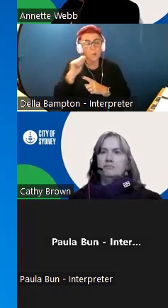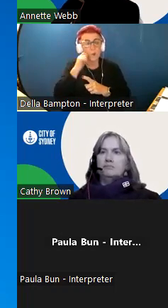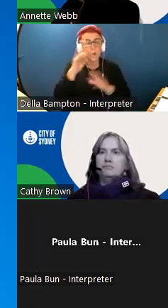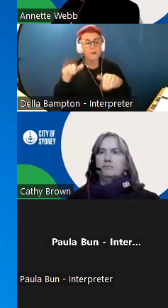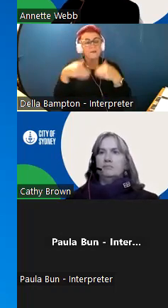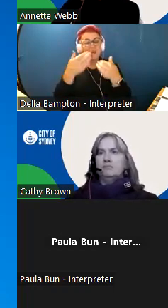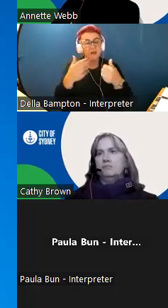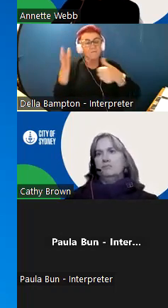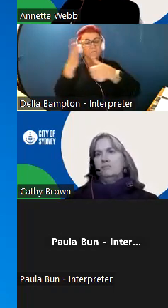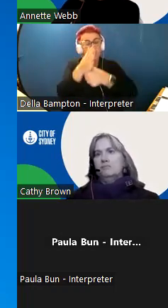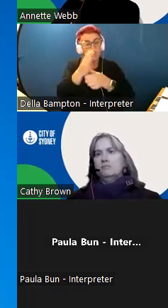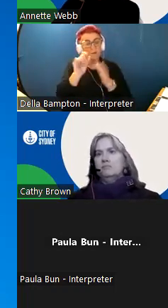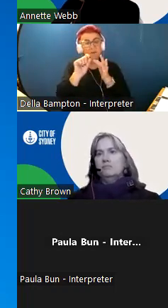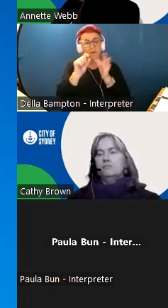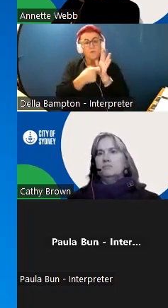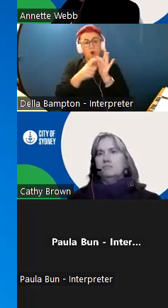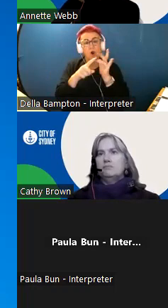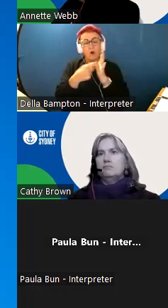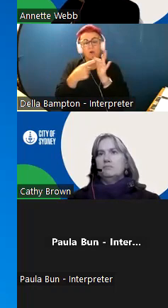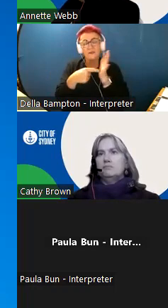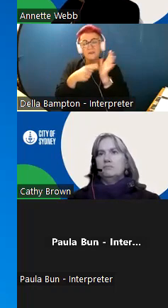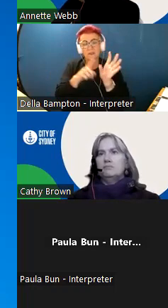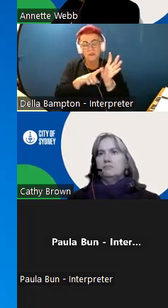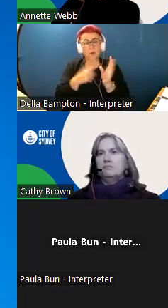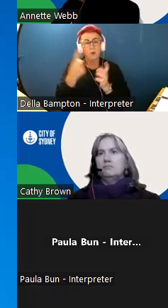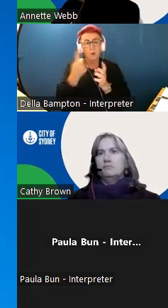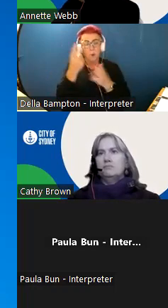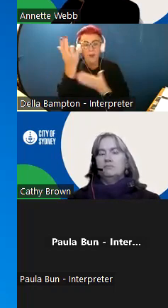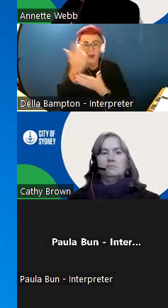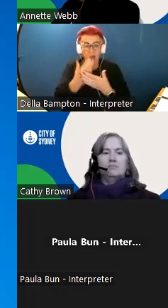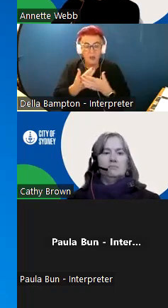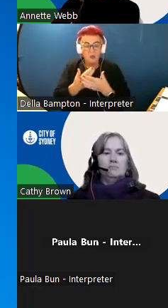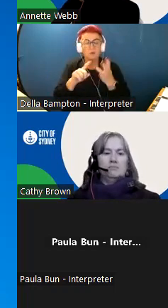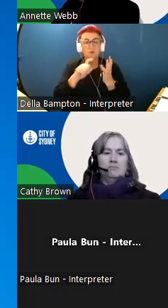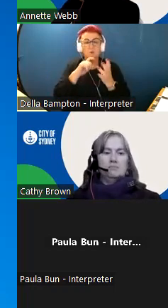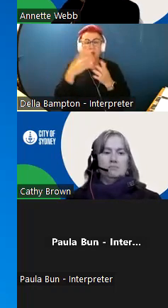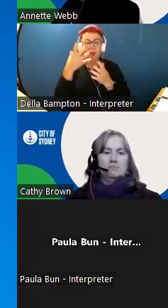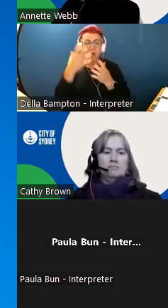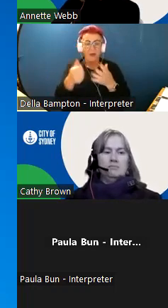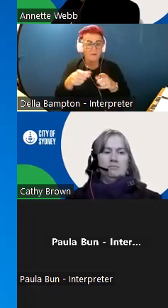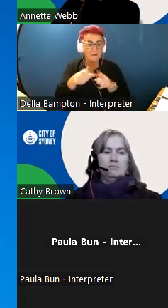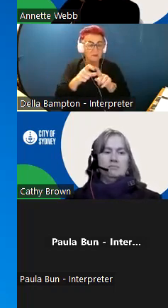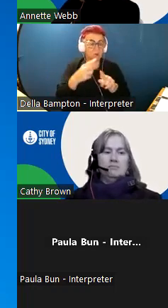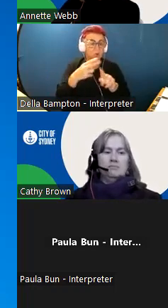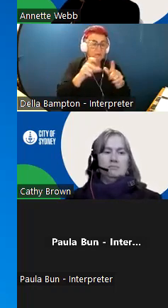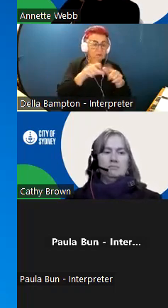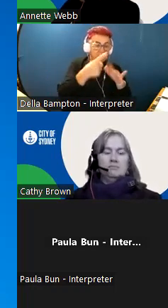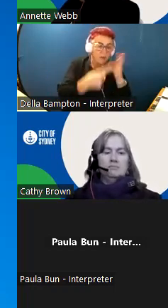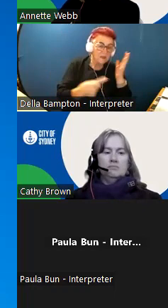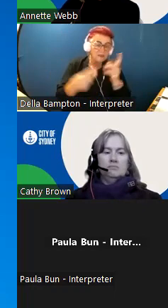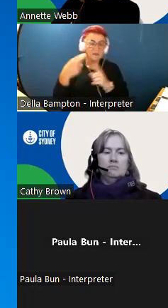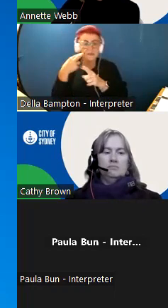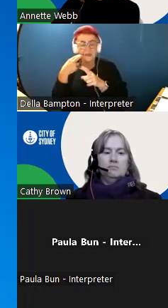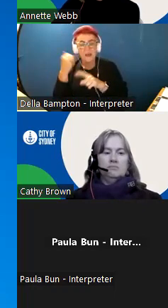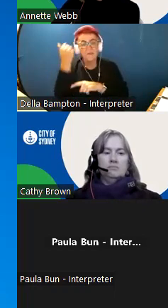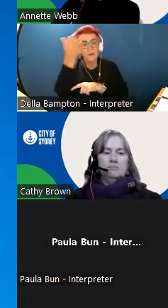to applicants who are artists or creative practitioners with disability or who are deaf, who are Aboriginal and or